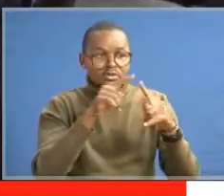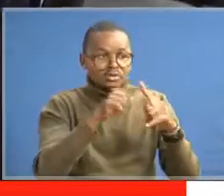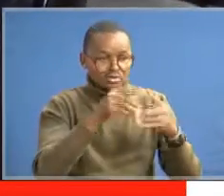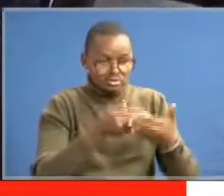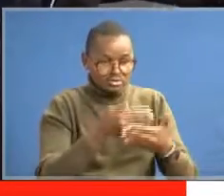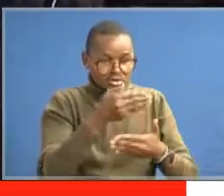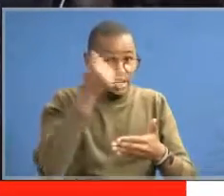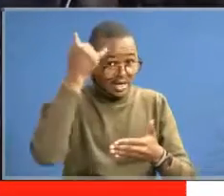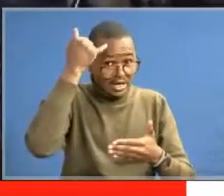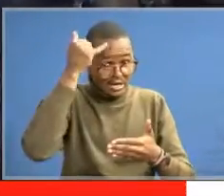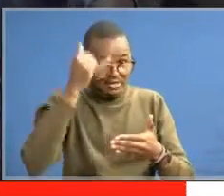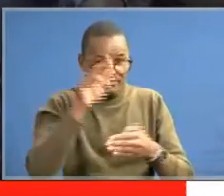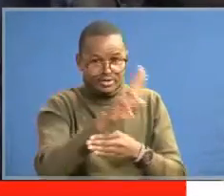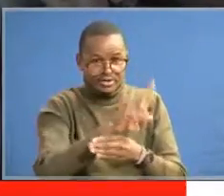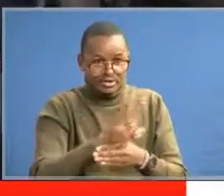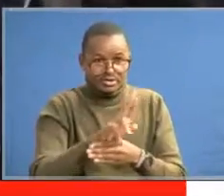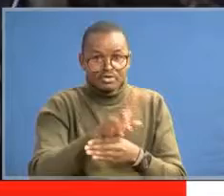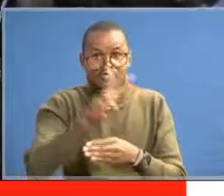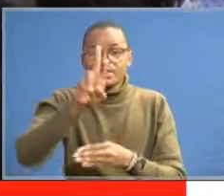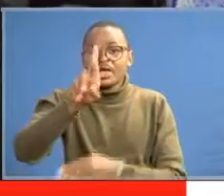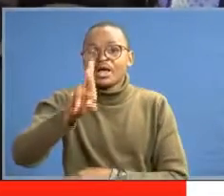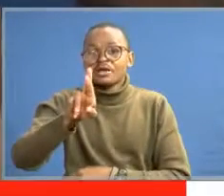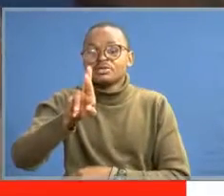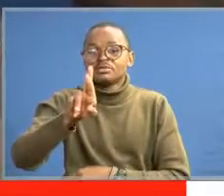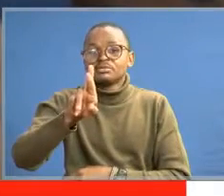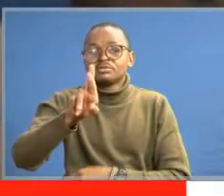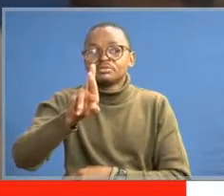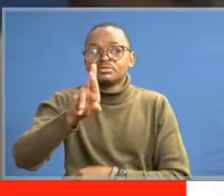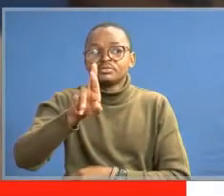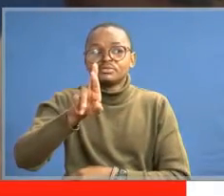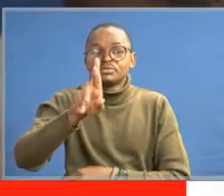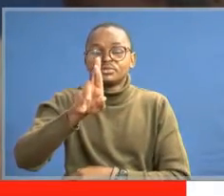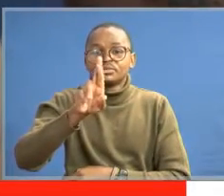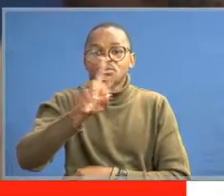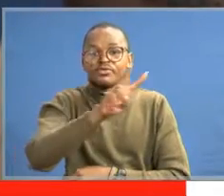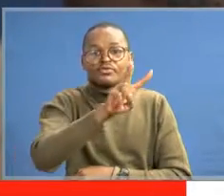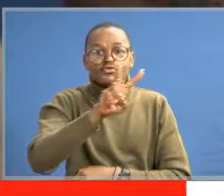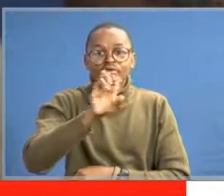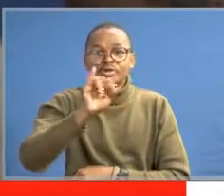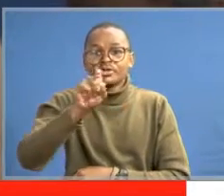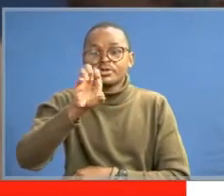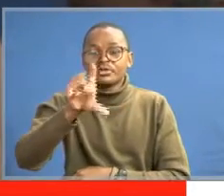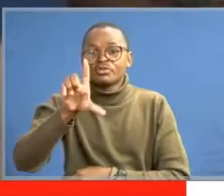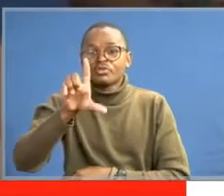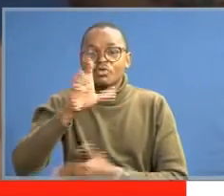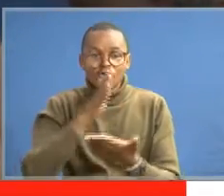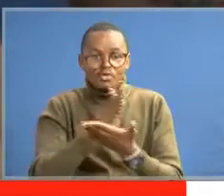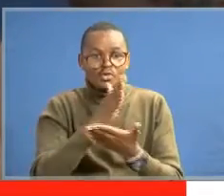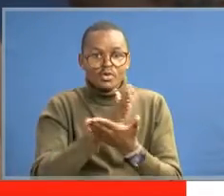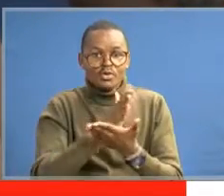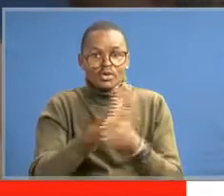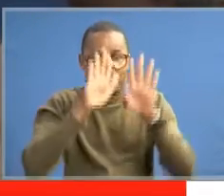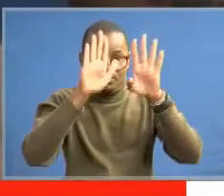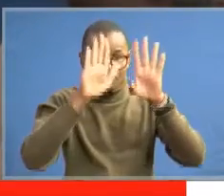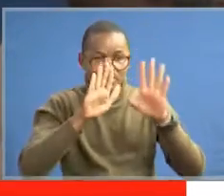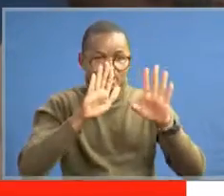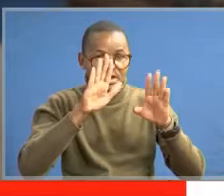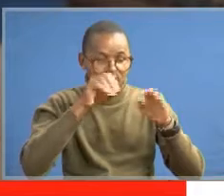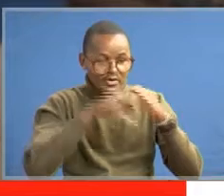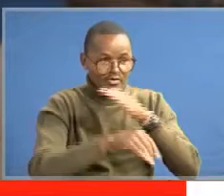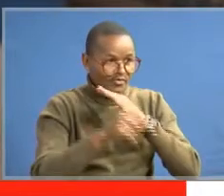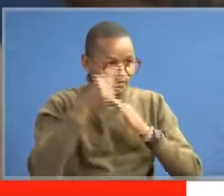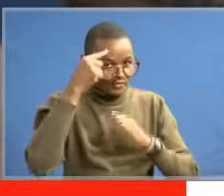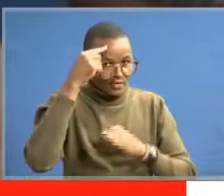sell the idea of the use of VR. I think virtual reality is one of the most relevant tools